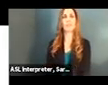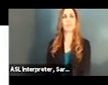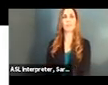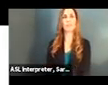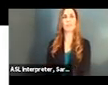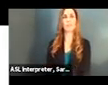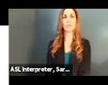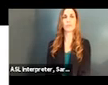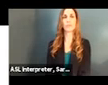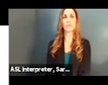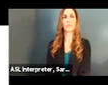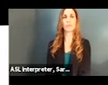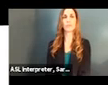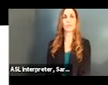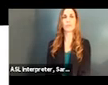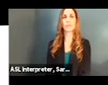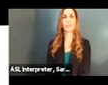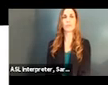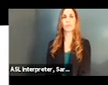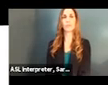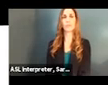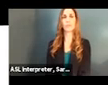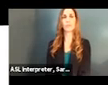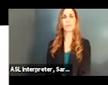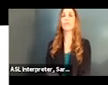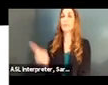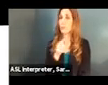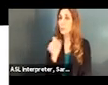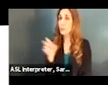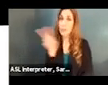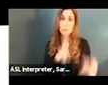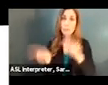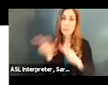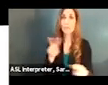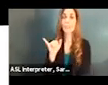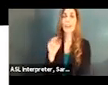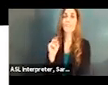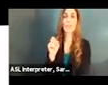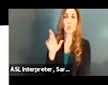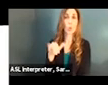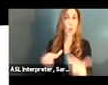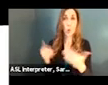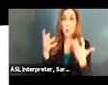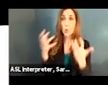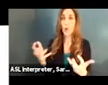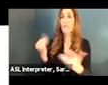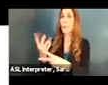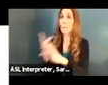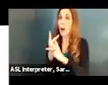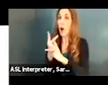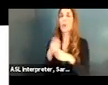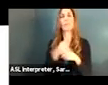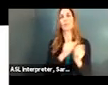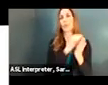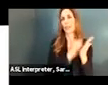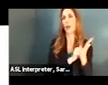you can browse the inventory all you want, but if you want to borrow, you have to create an account